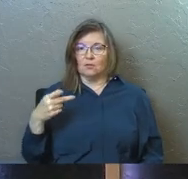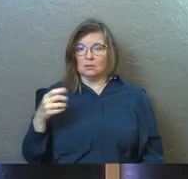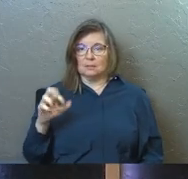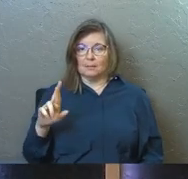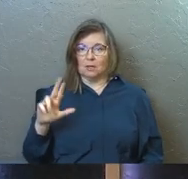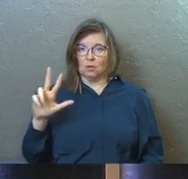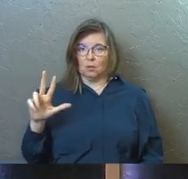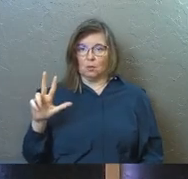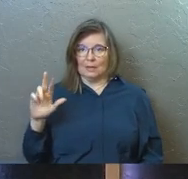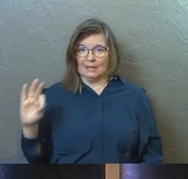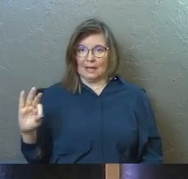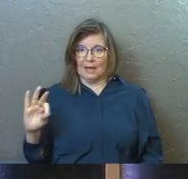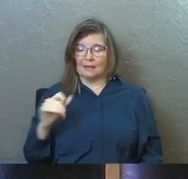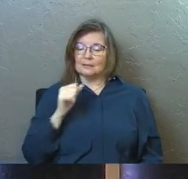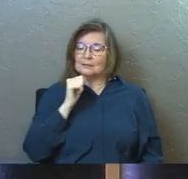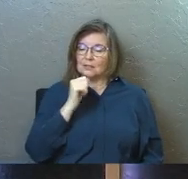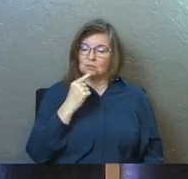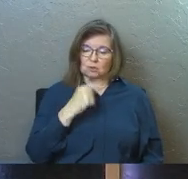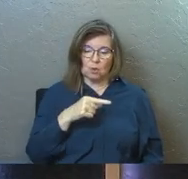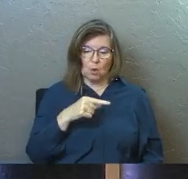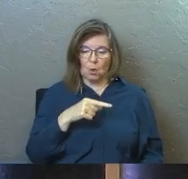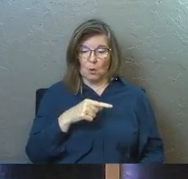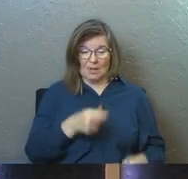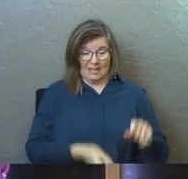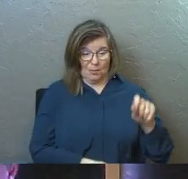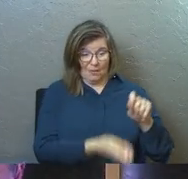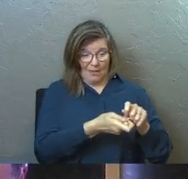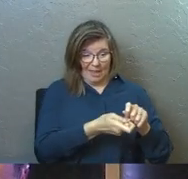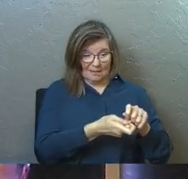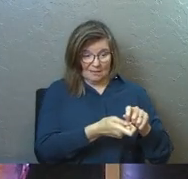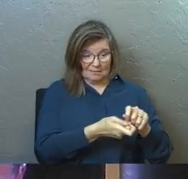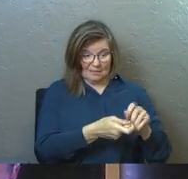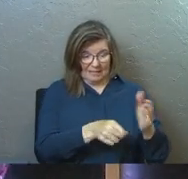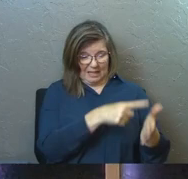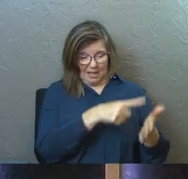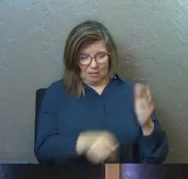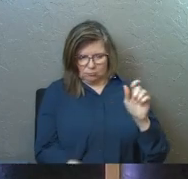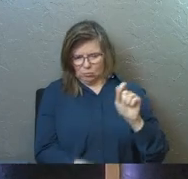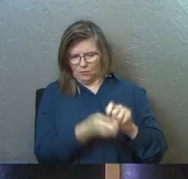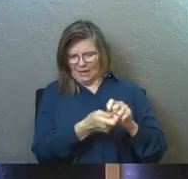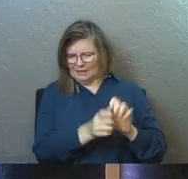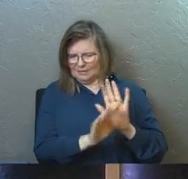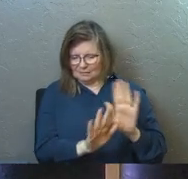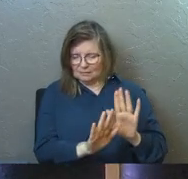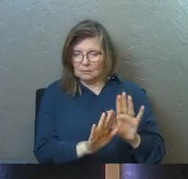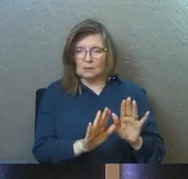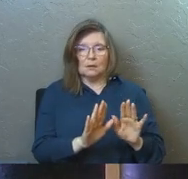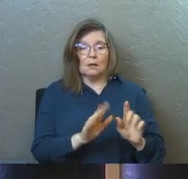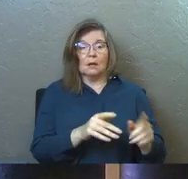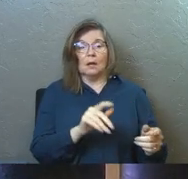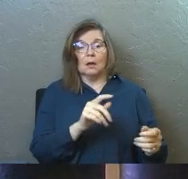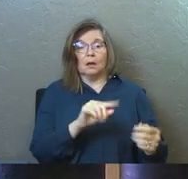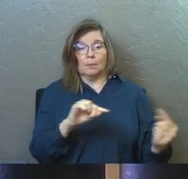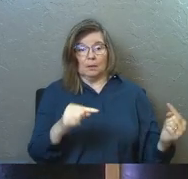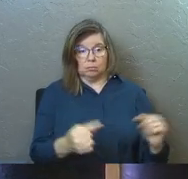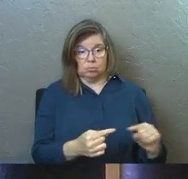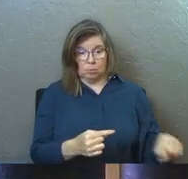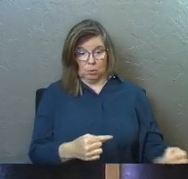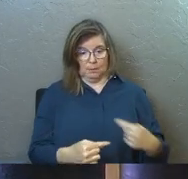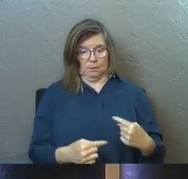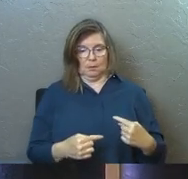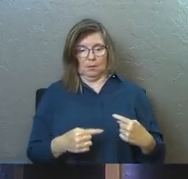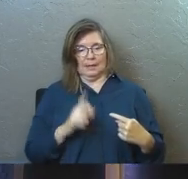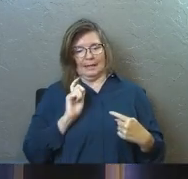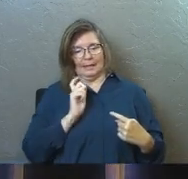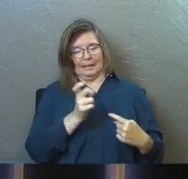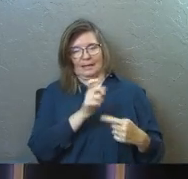Peter 3:9 says, "Do not repay evil with evil or insult with insult. On the contrary, repay evil with blessing, because to this you